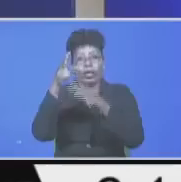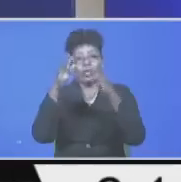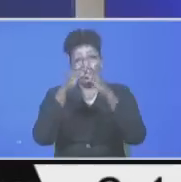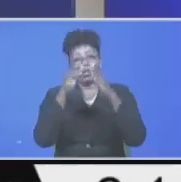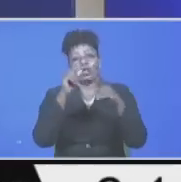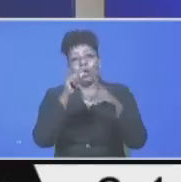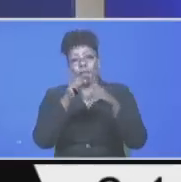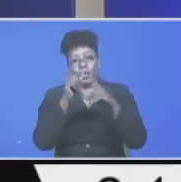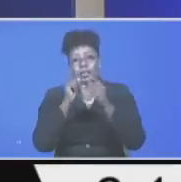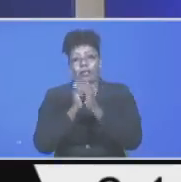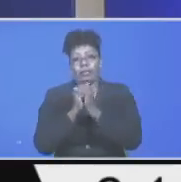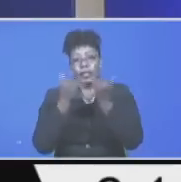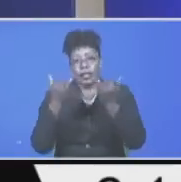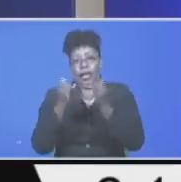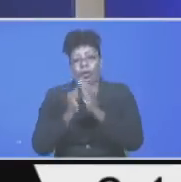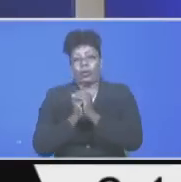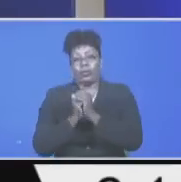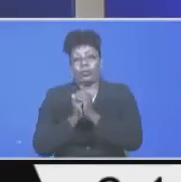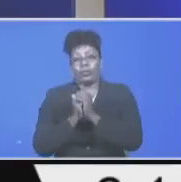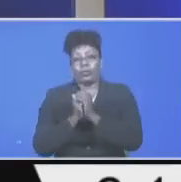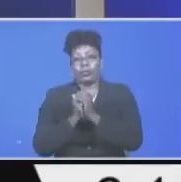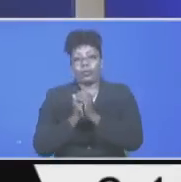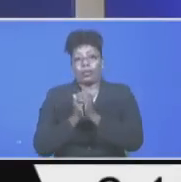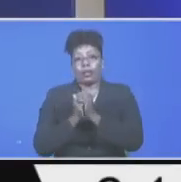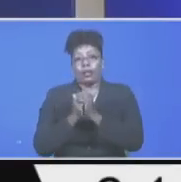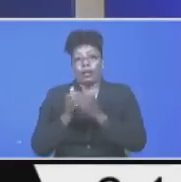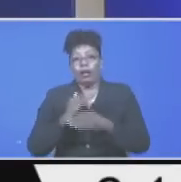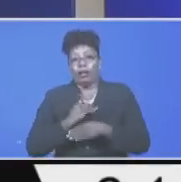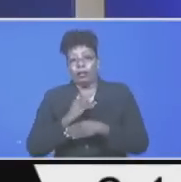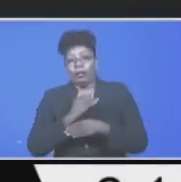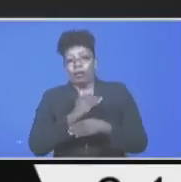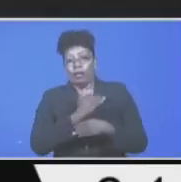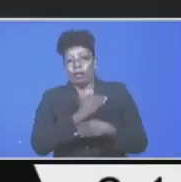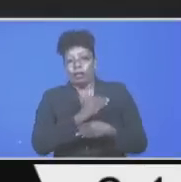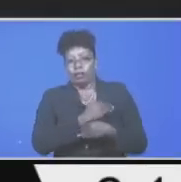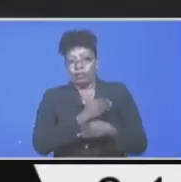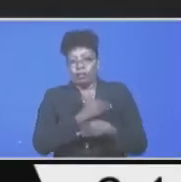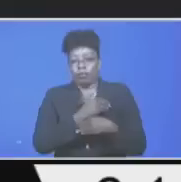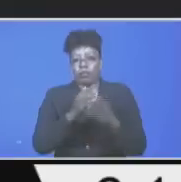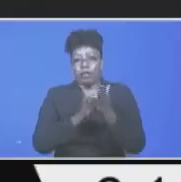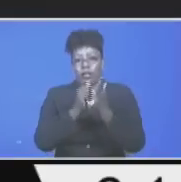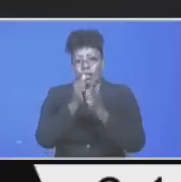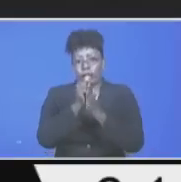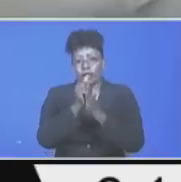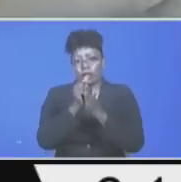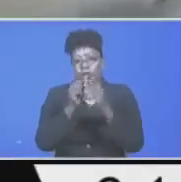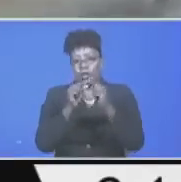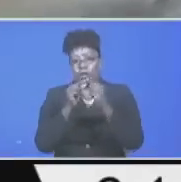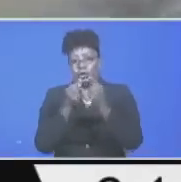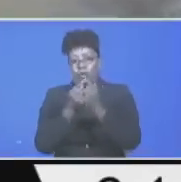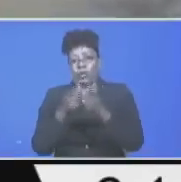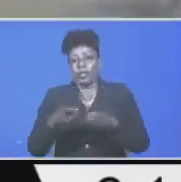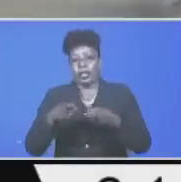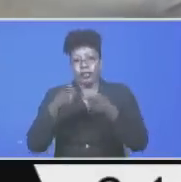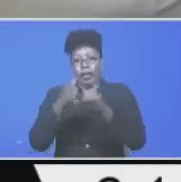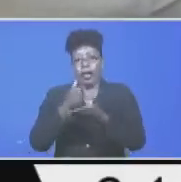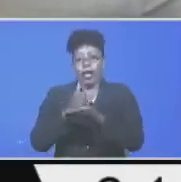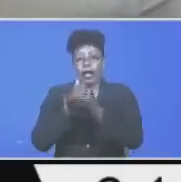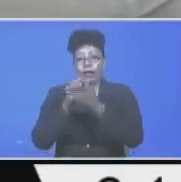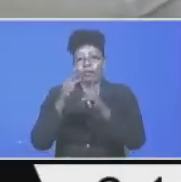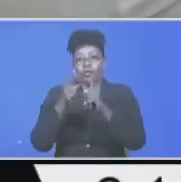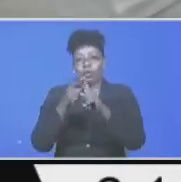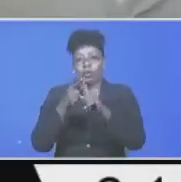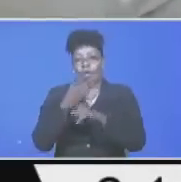breast cancer in the Bahamas, the Sister Breast Cancer Support Group has made a mission to be supportive and give assistance to those who find